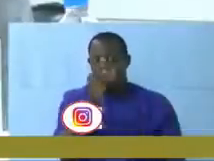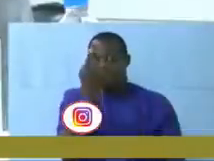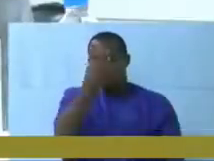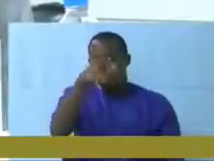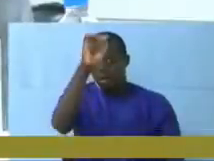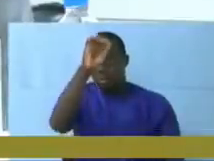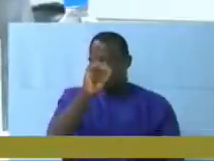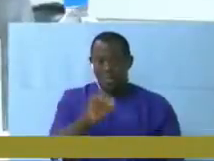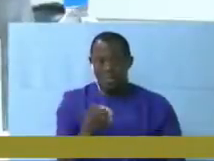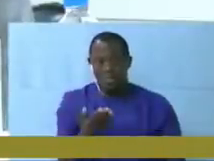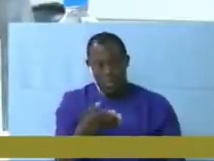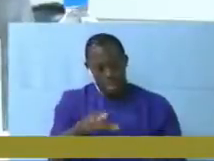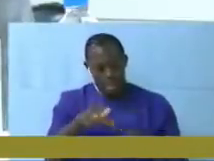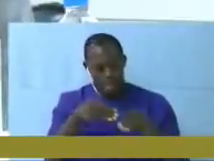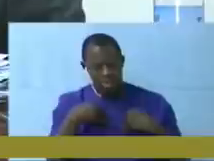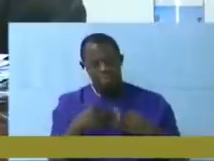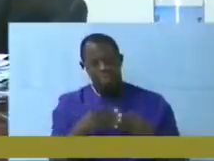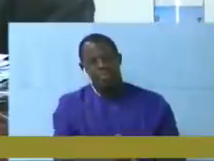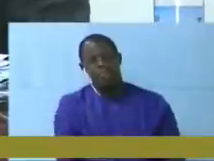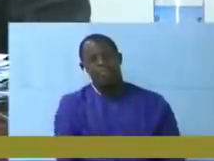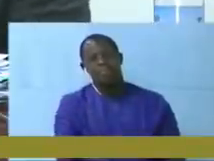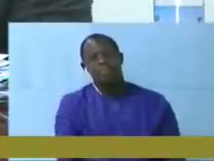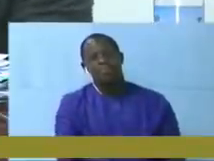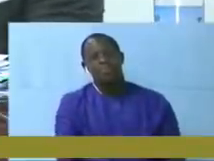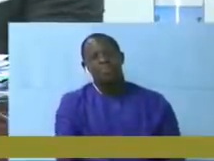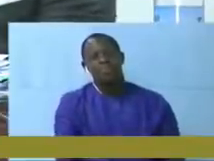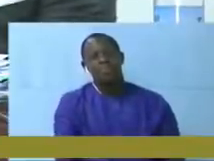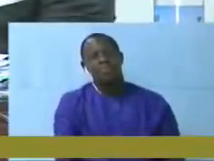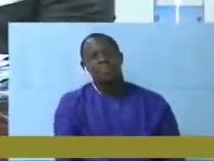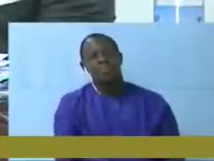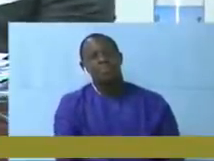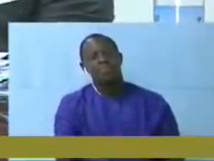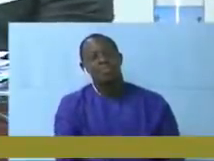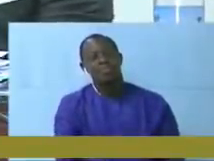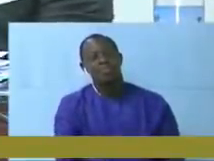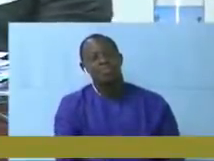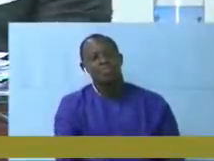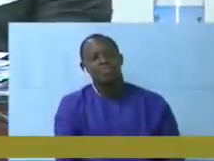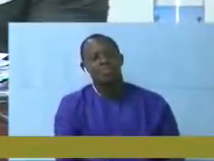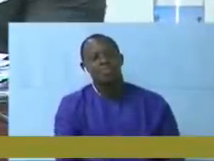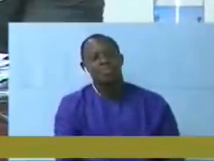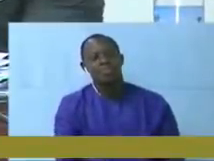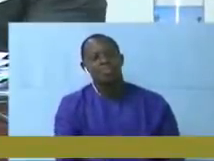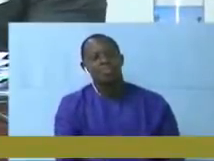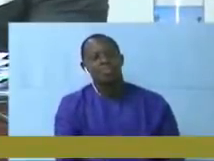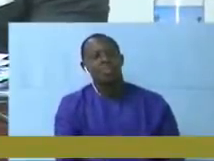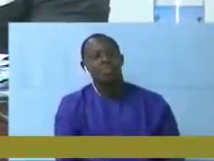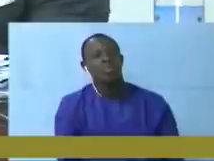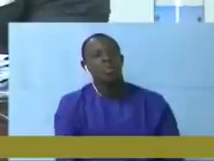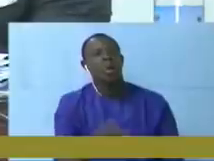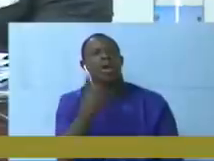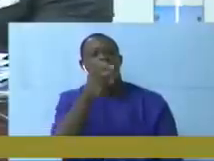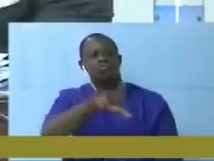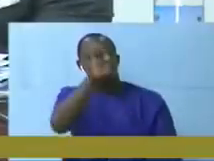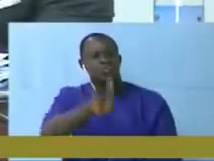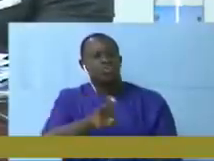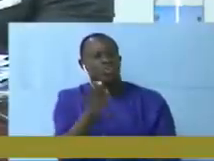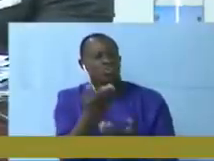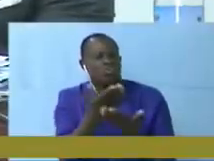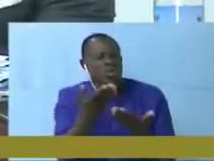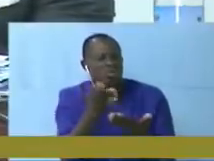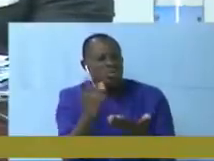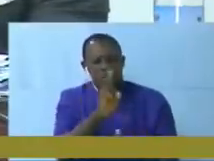Okay, so what was the reason the Constitutional Review